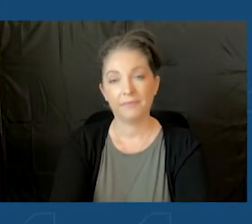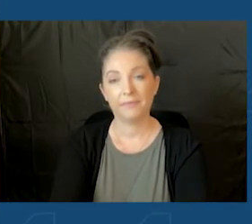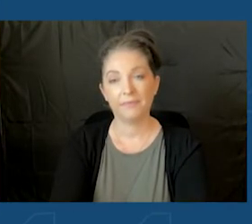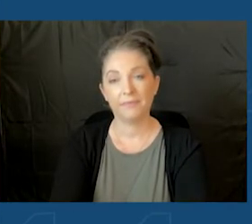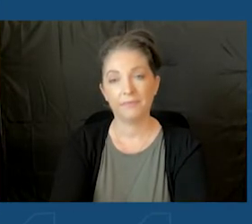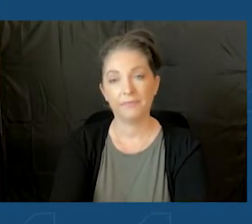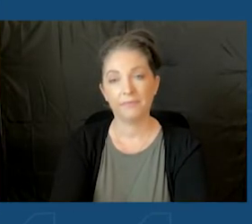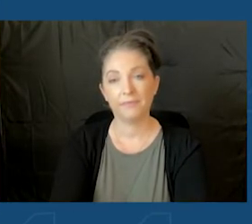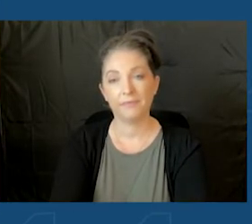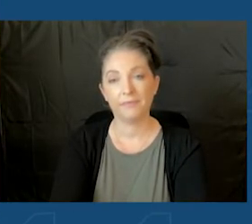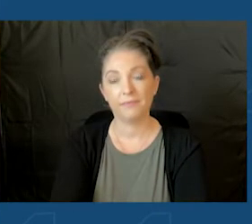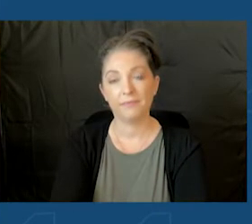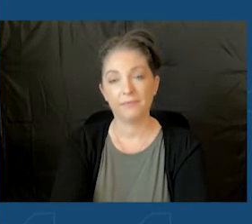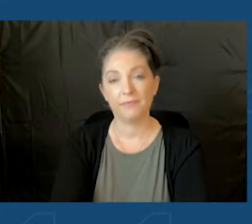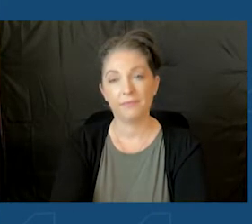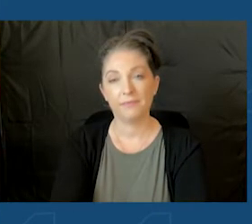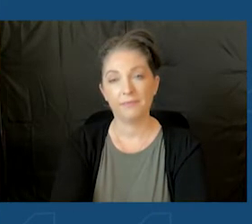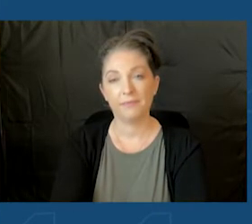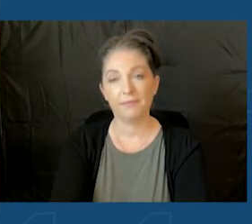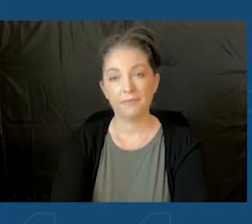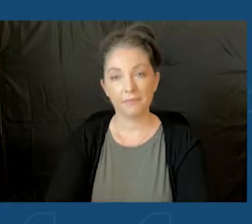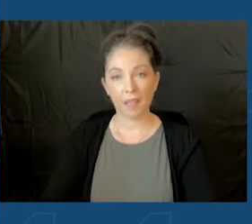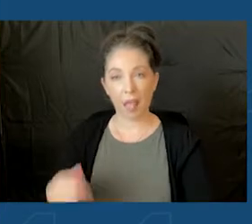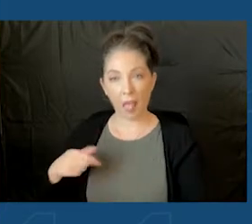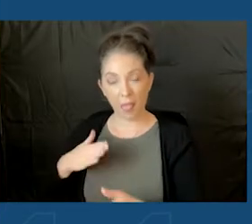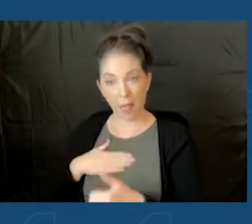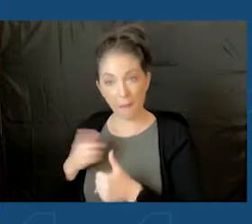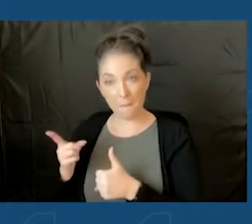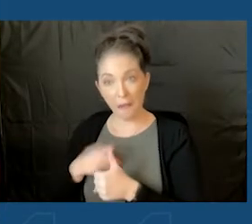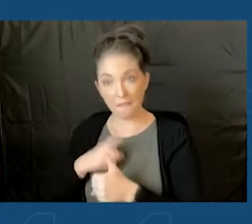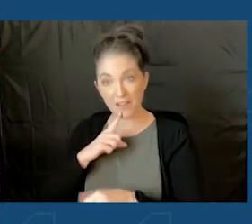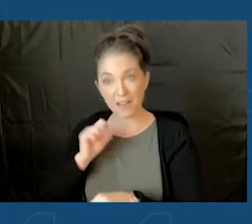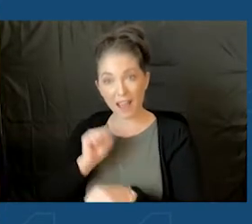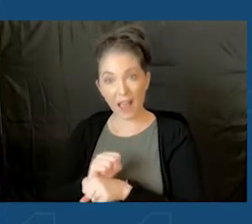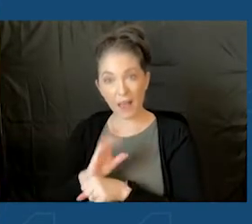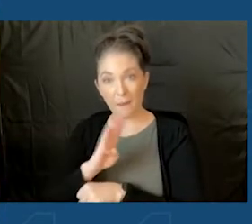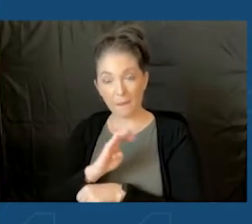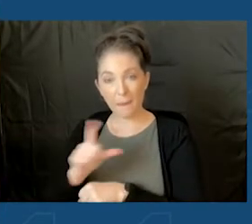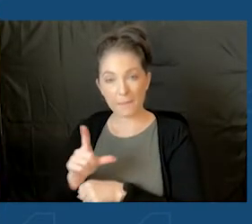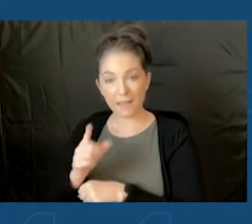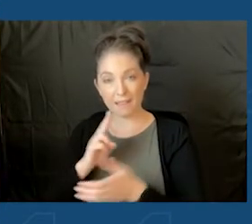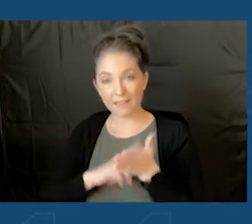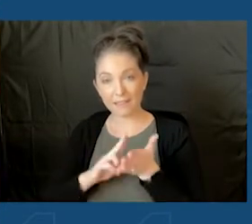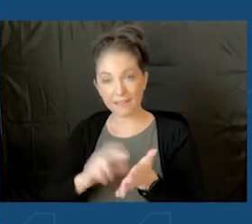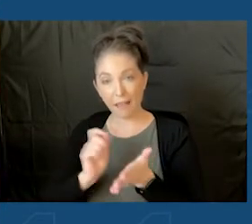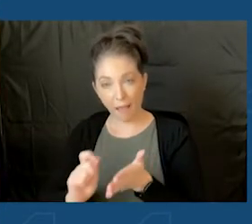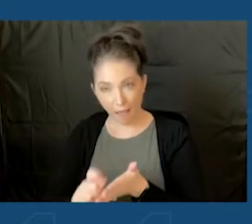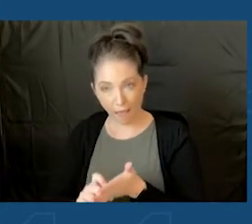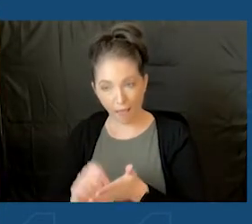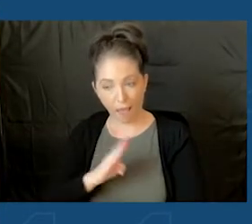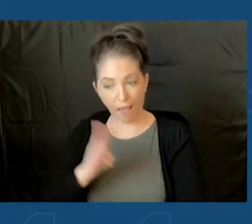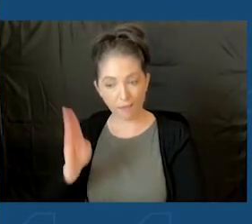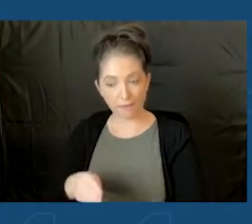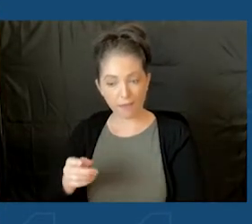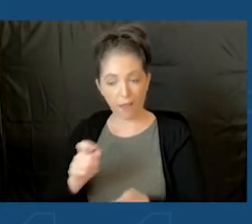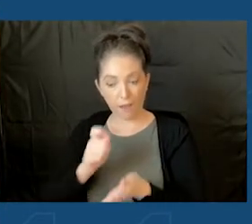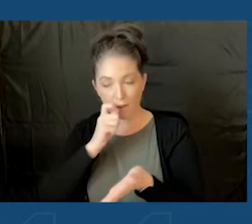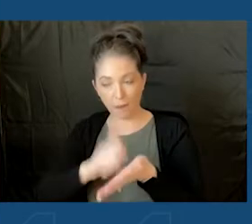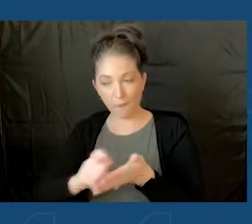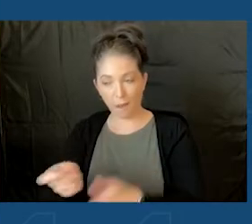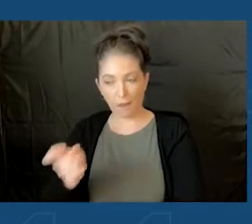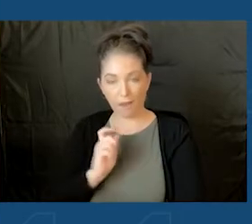This is my first actual bill signing, though. I heard that. I I can't never believe got that. one with the other guy. No. You get as many as you want with